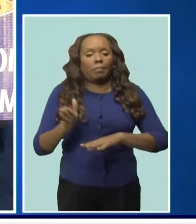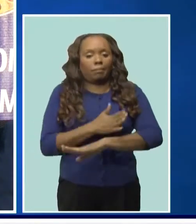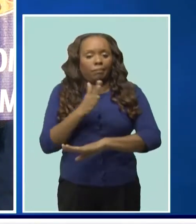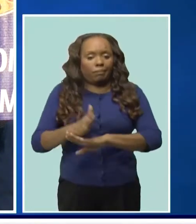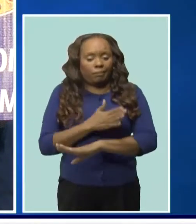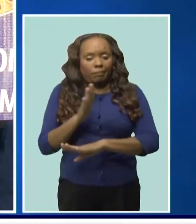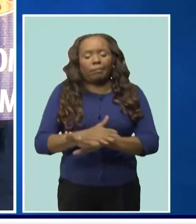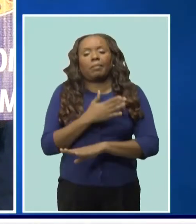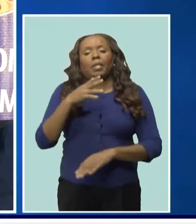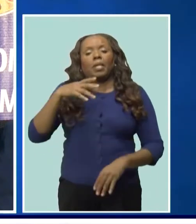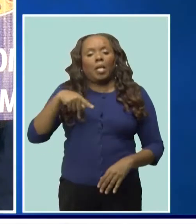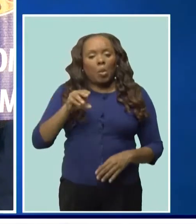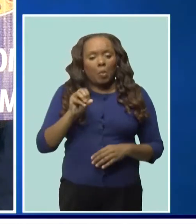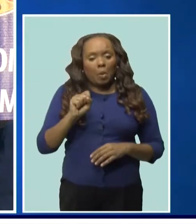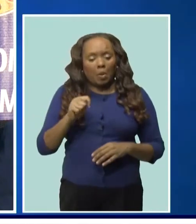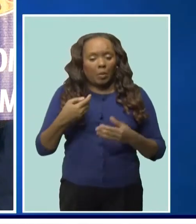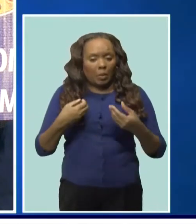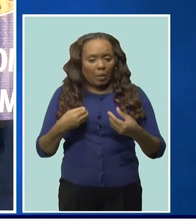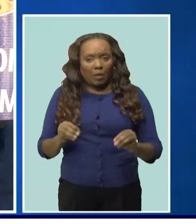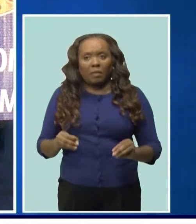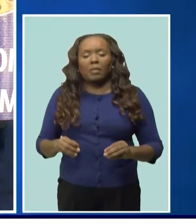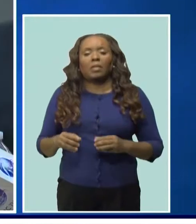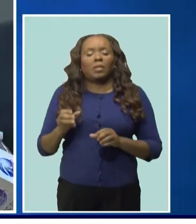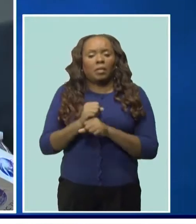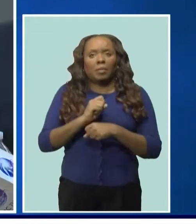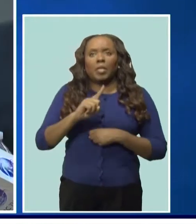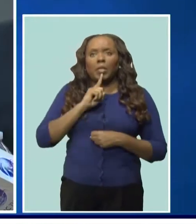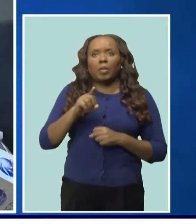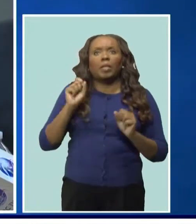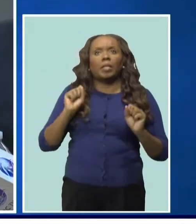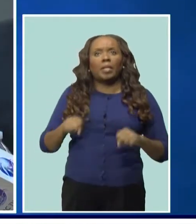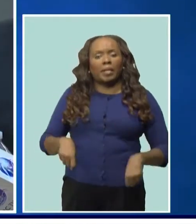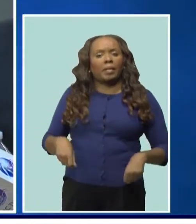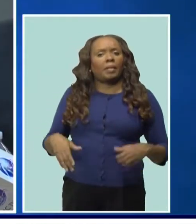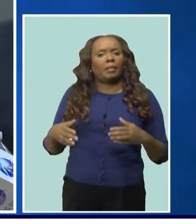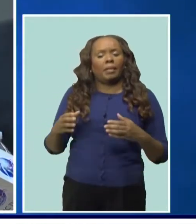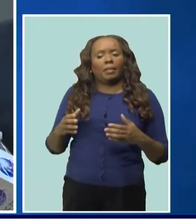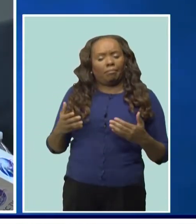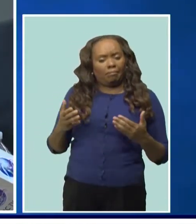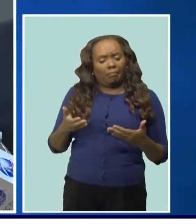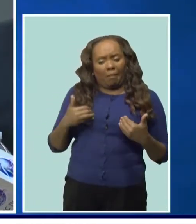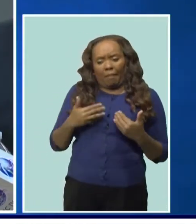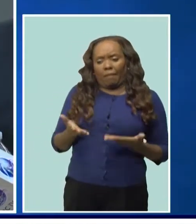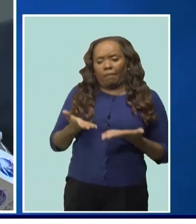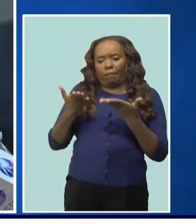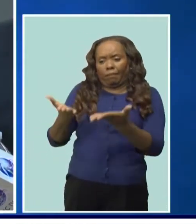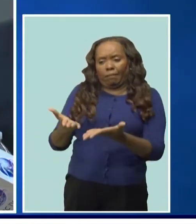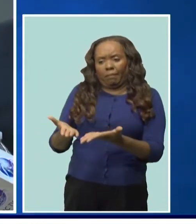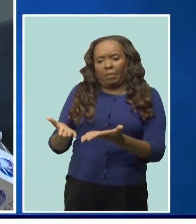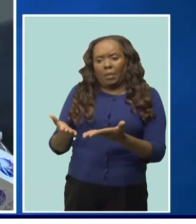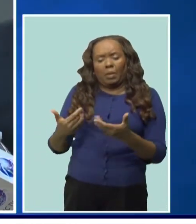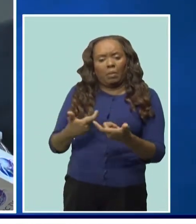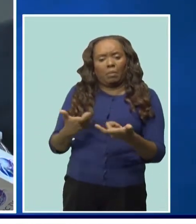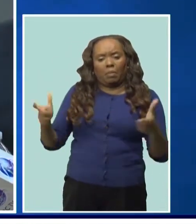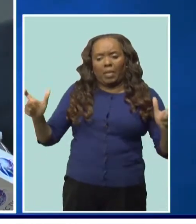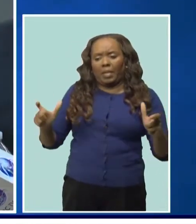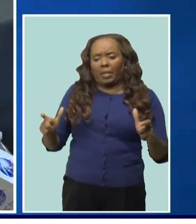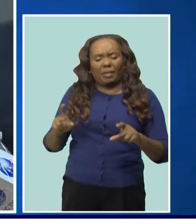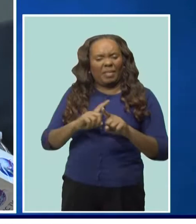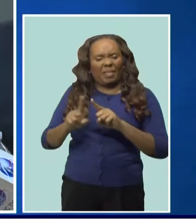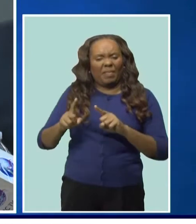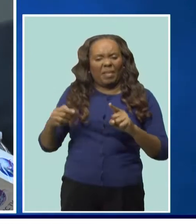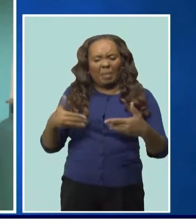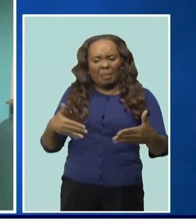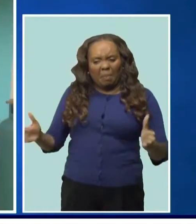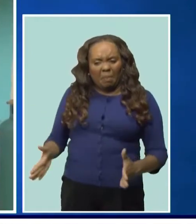have capacity to handle packages. Meanwhile, Ms. Busby has made it clear, while logistics are still to be worked